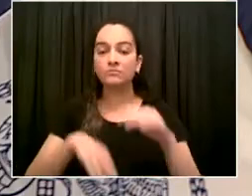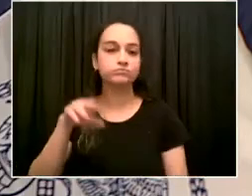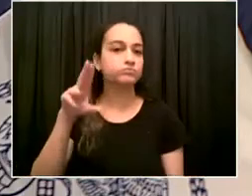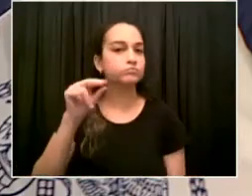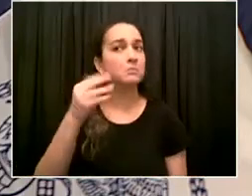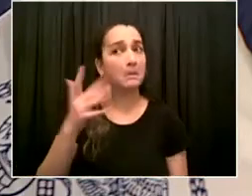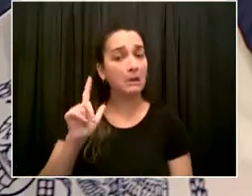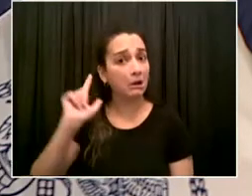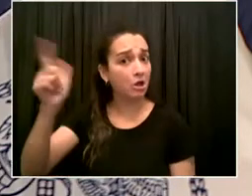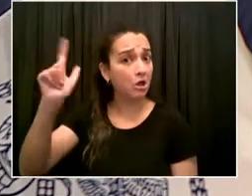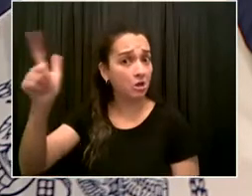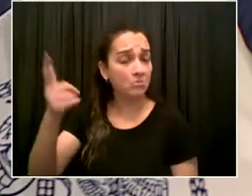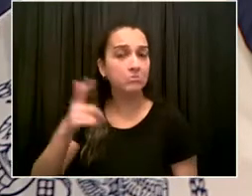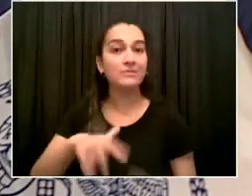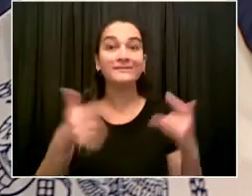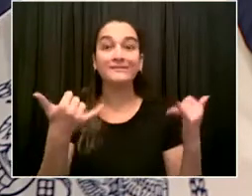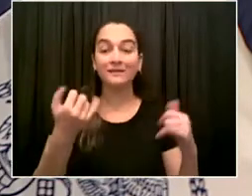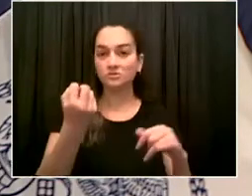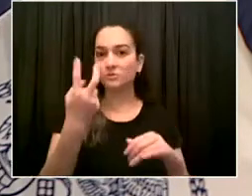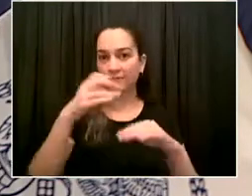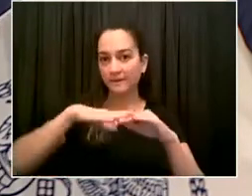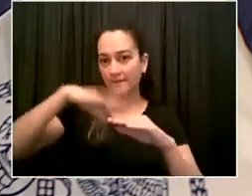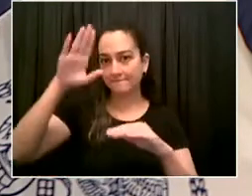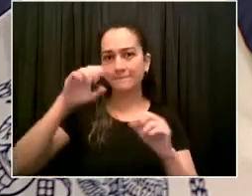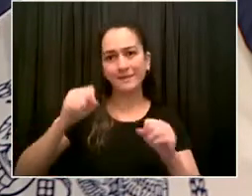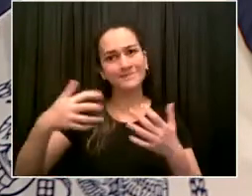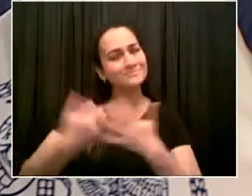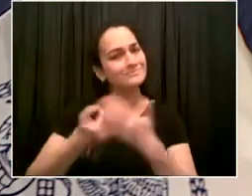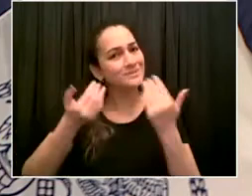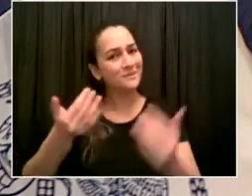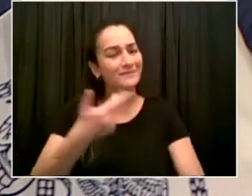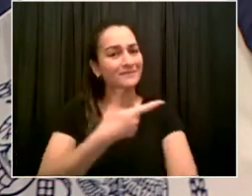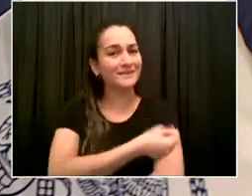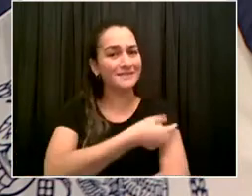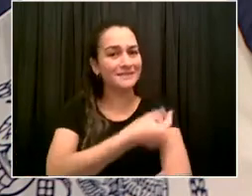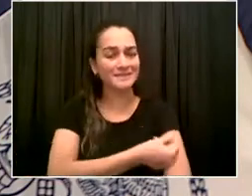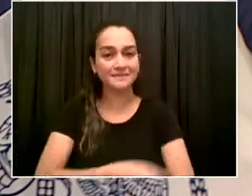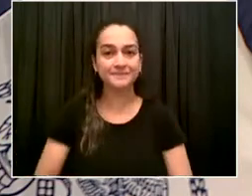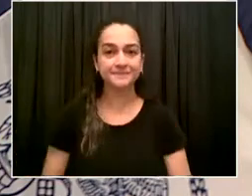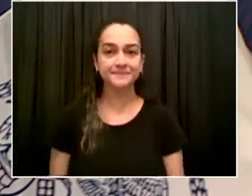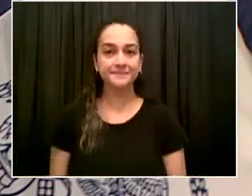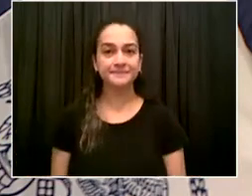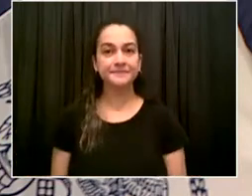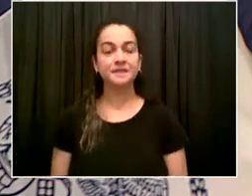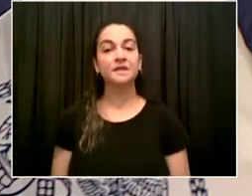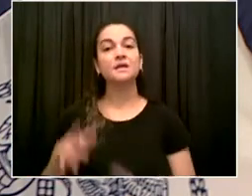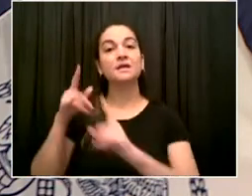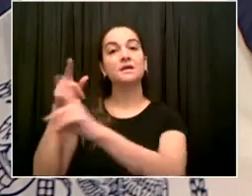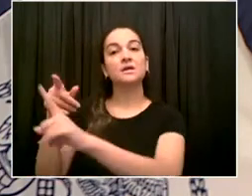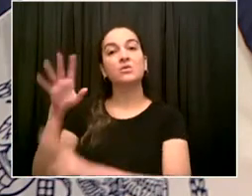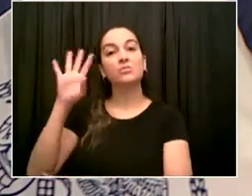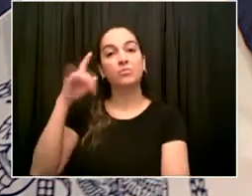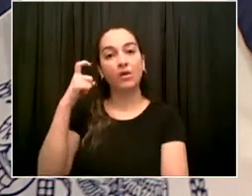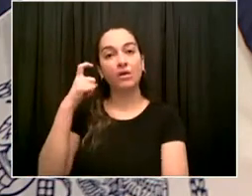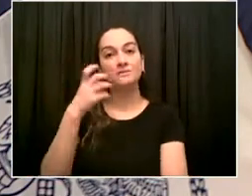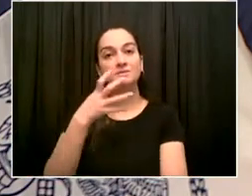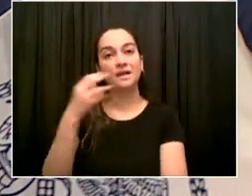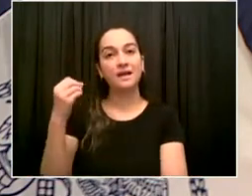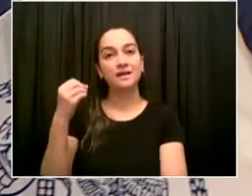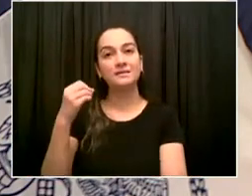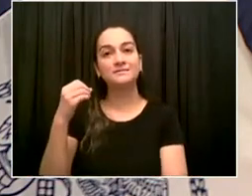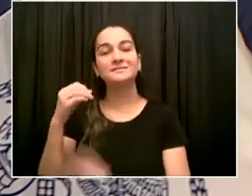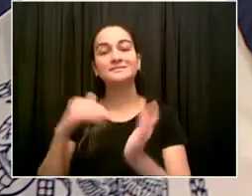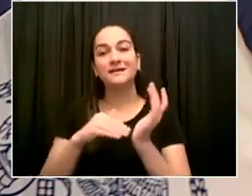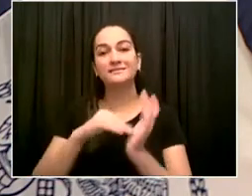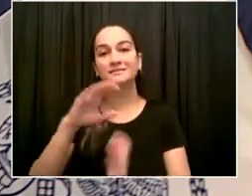really wonderful moment up in the Bronx. Dr. Choksi and Chancellor Misha Ross Porter and I with some young people getting vaccinated, and young people get